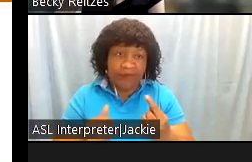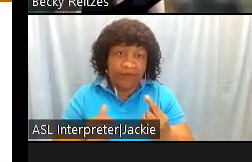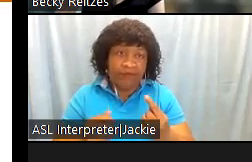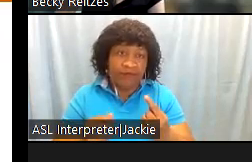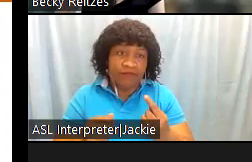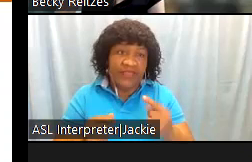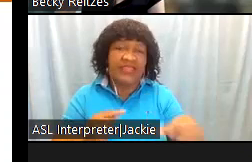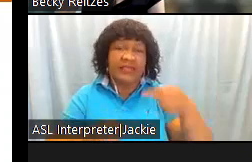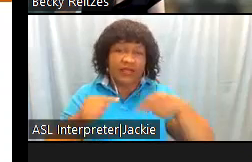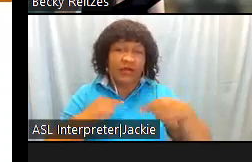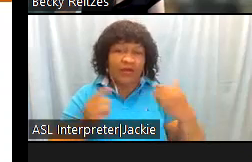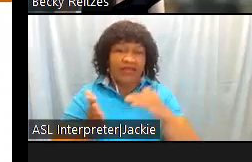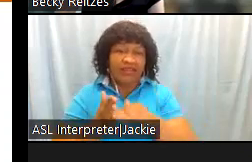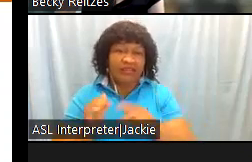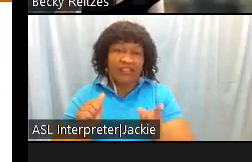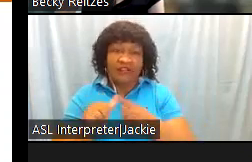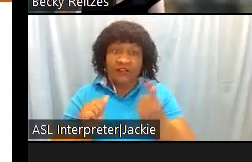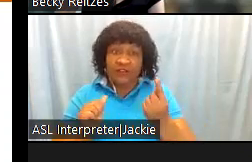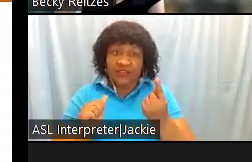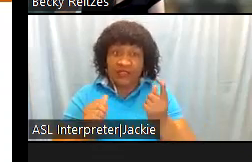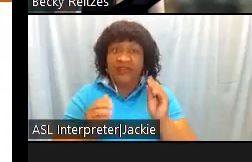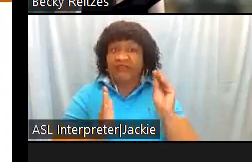sorry, I'm going back. The first step is actually filling out